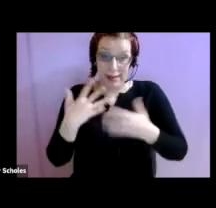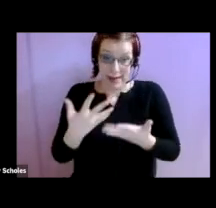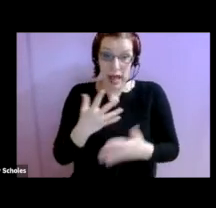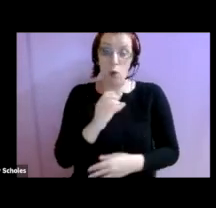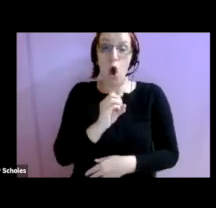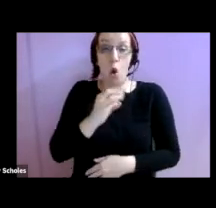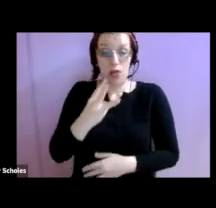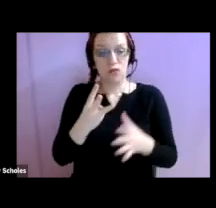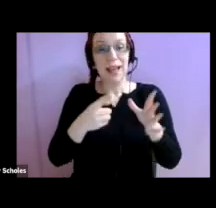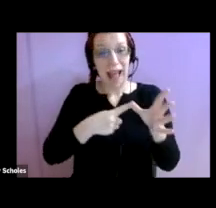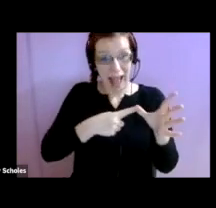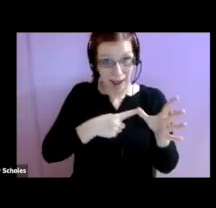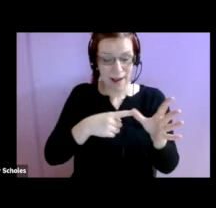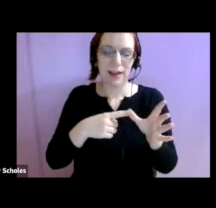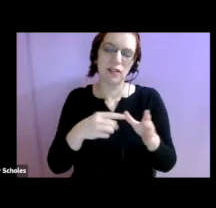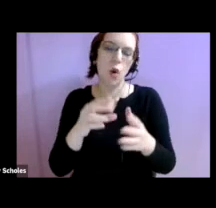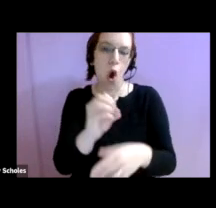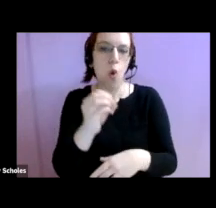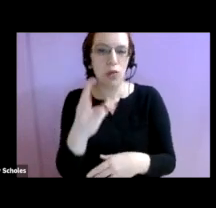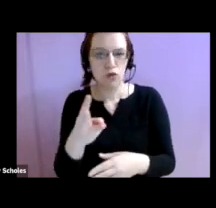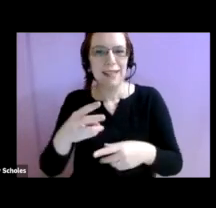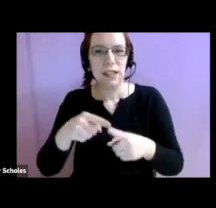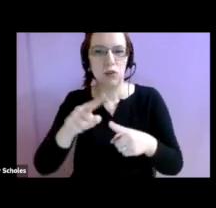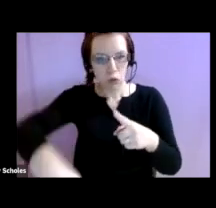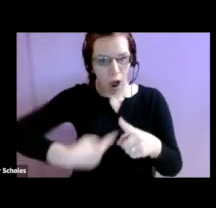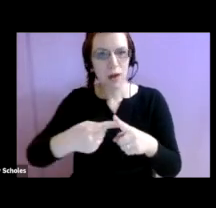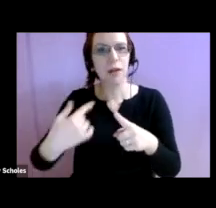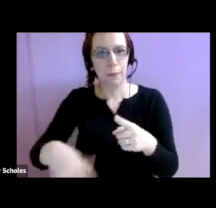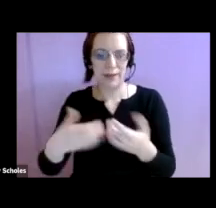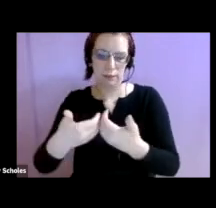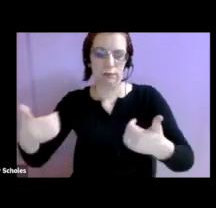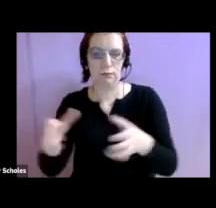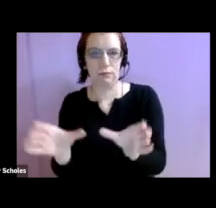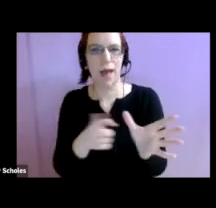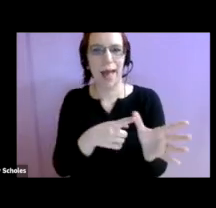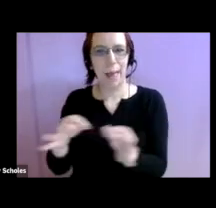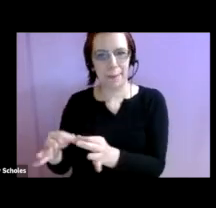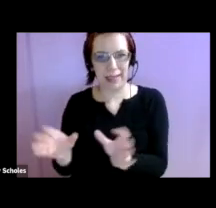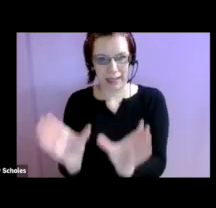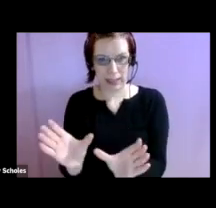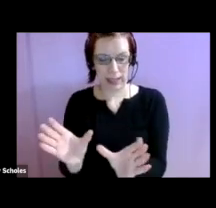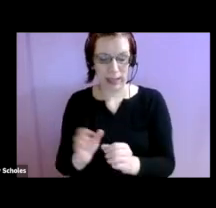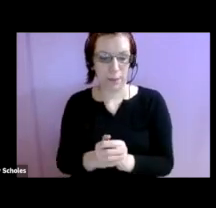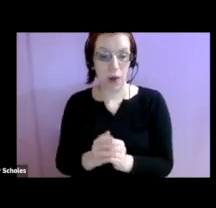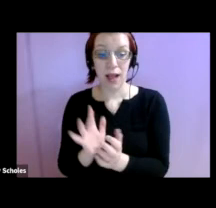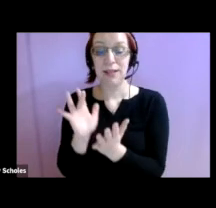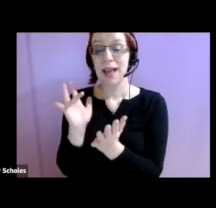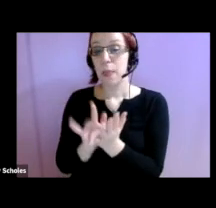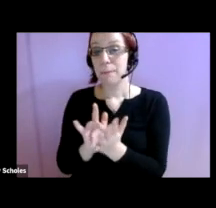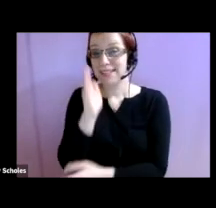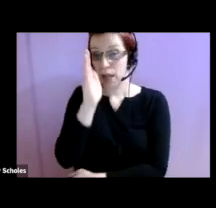split into 2 parts. And between those, we stopped,